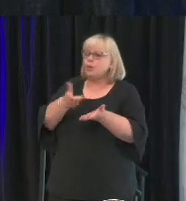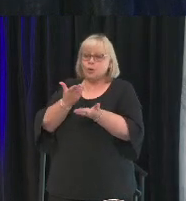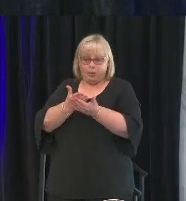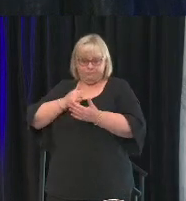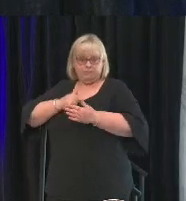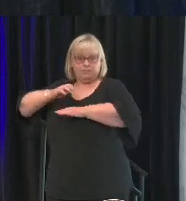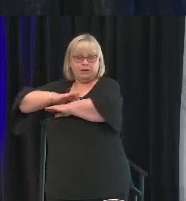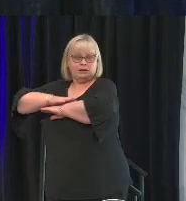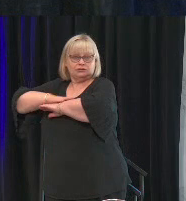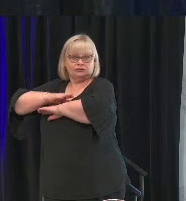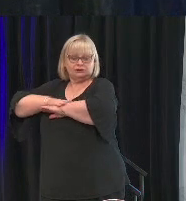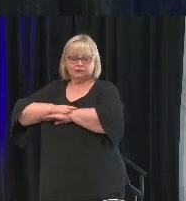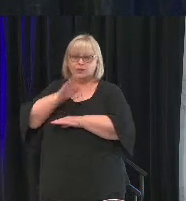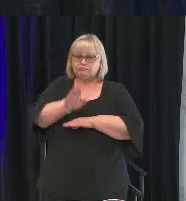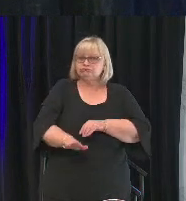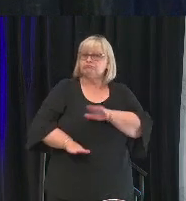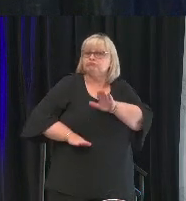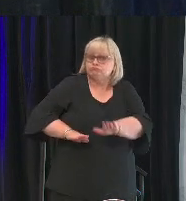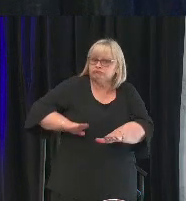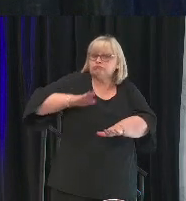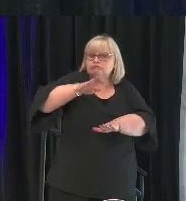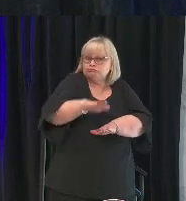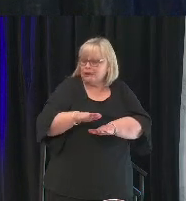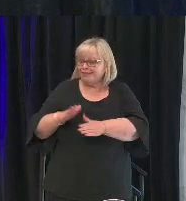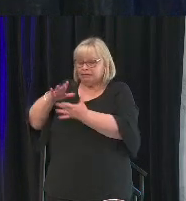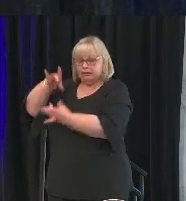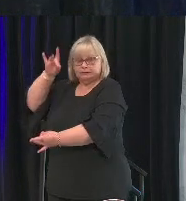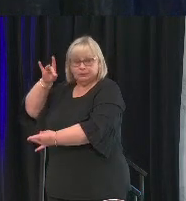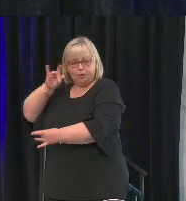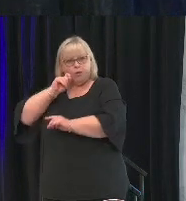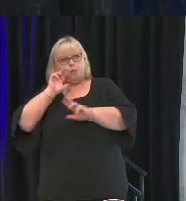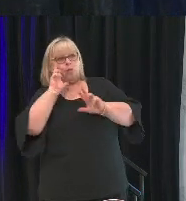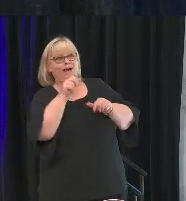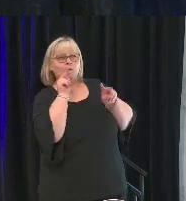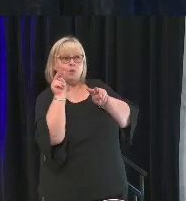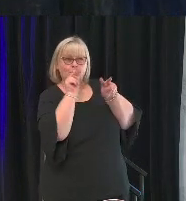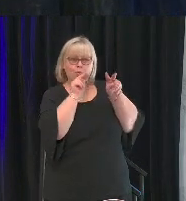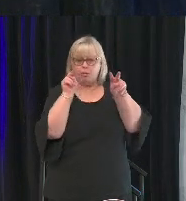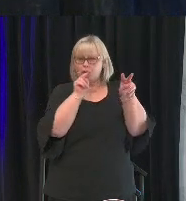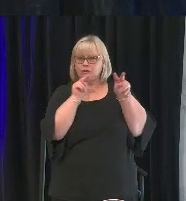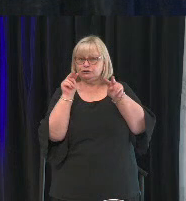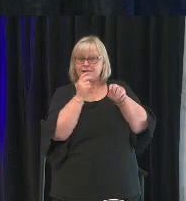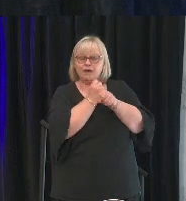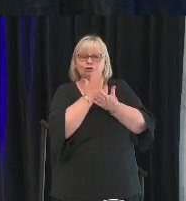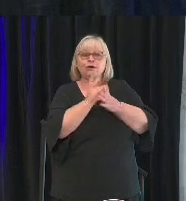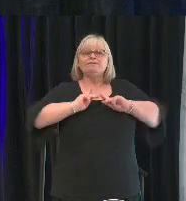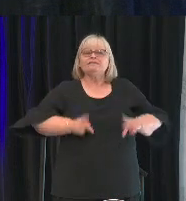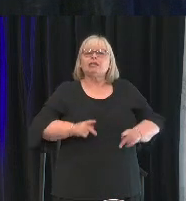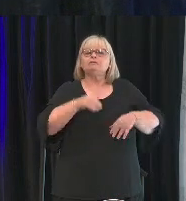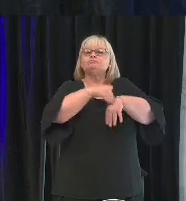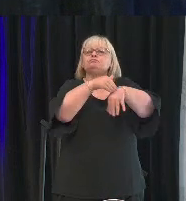country, treading foot on country, our spirit of the land itself is going to look after you to make sure that nothing physical happens to